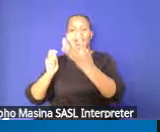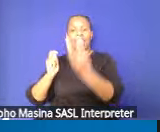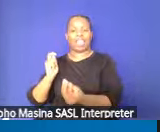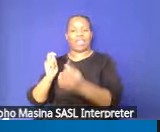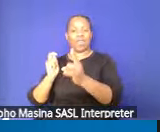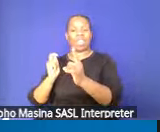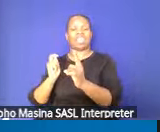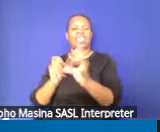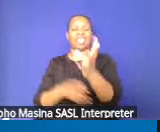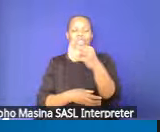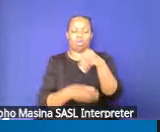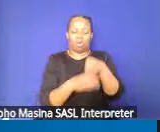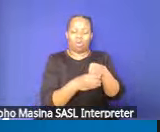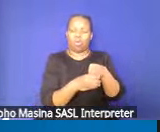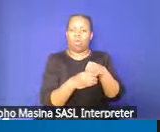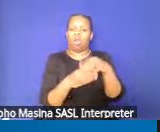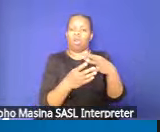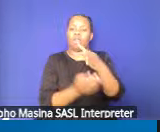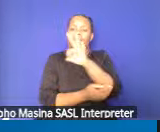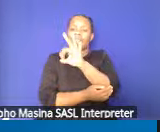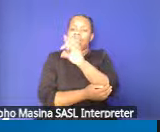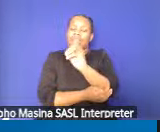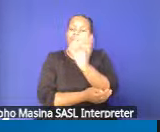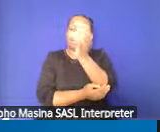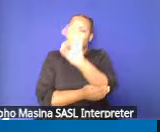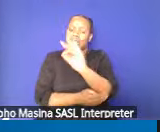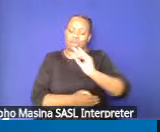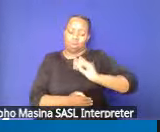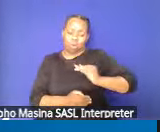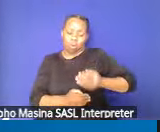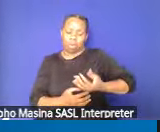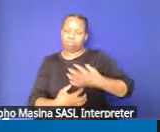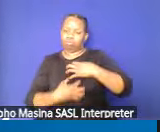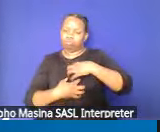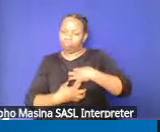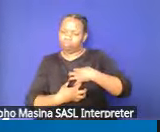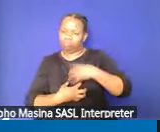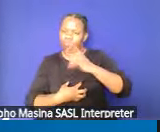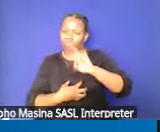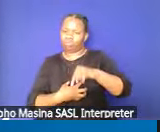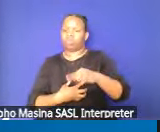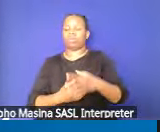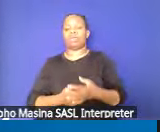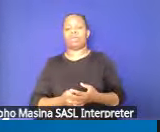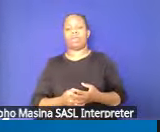inclusion of at least 30% Black women ownership. We look at